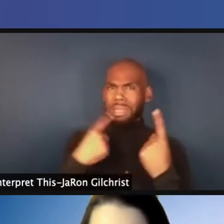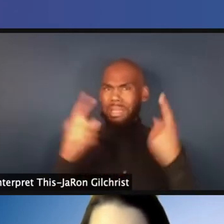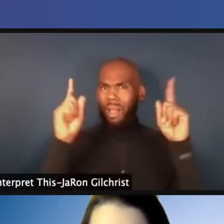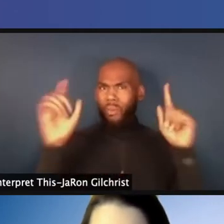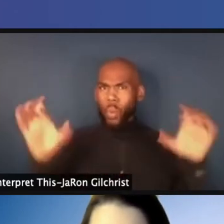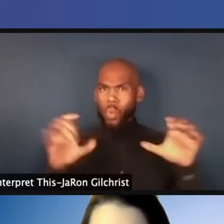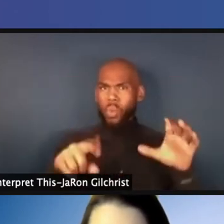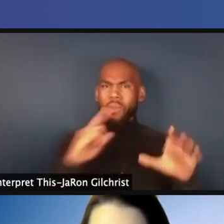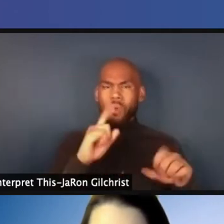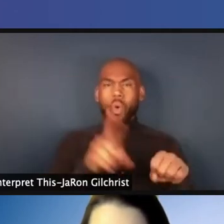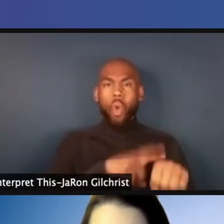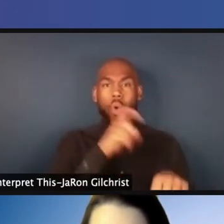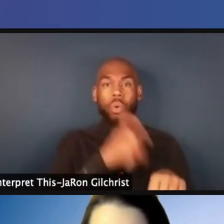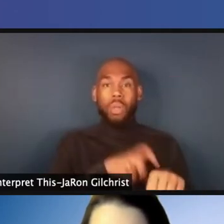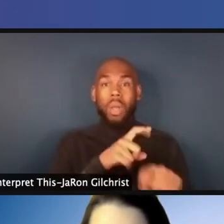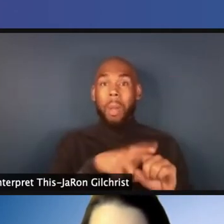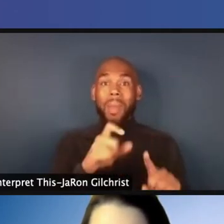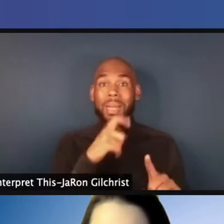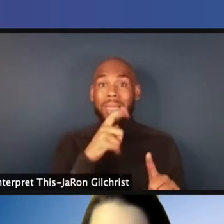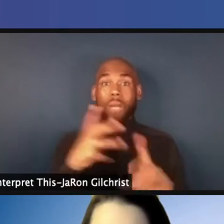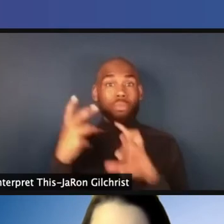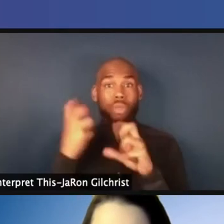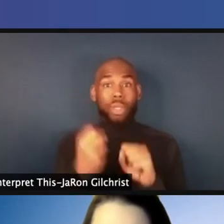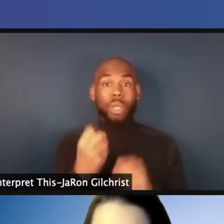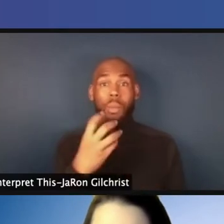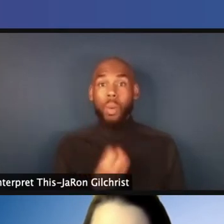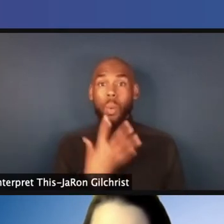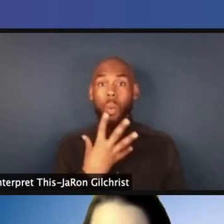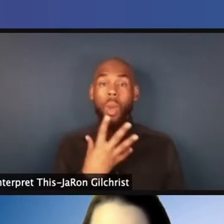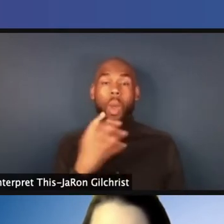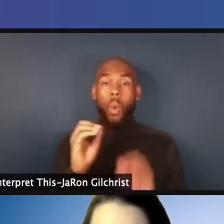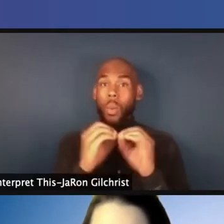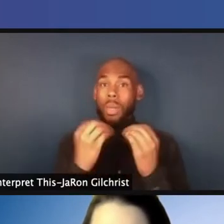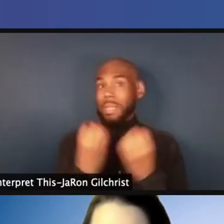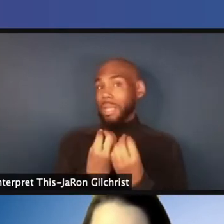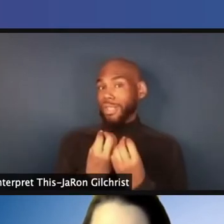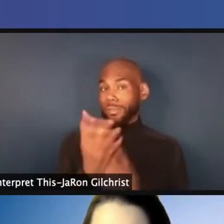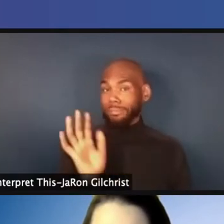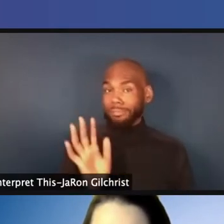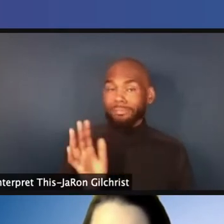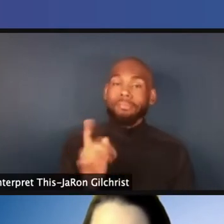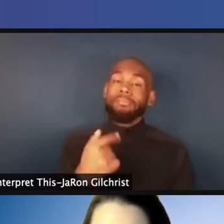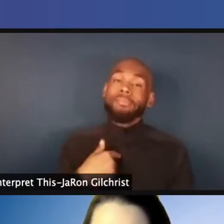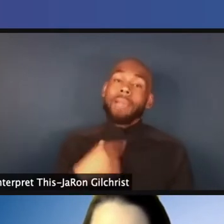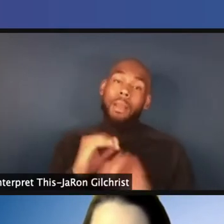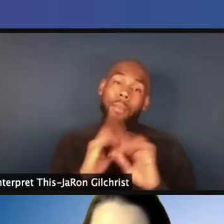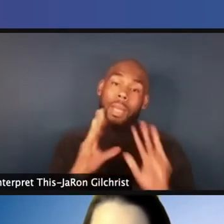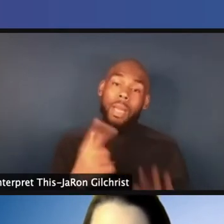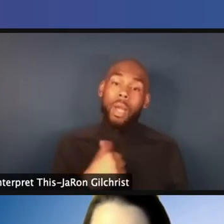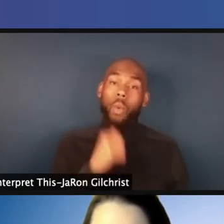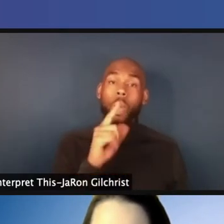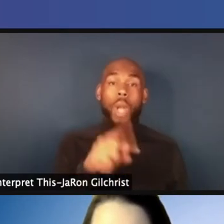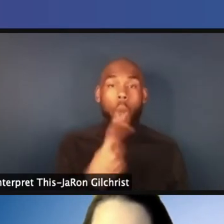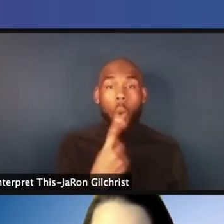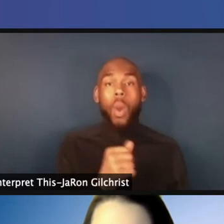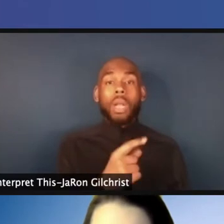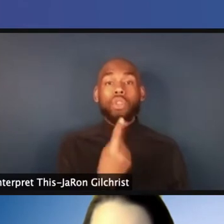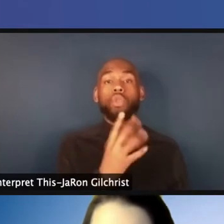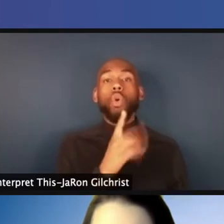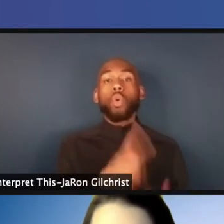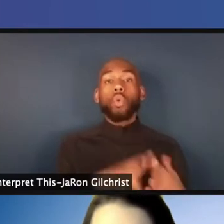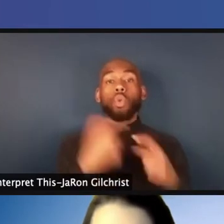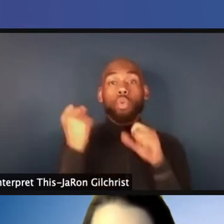just not predominantly white organizations that are the ones we're talking to. I mean, let me be clear, we are not just talking to predominantly white